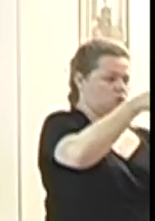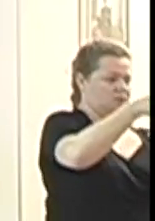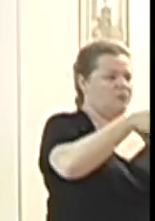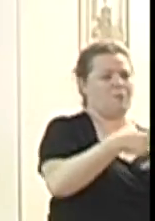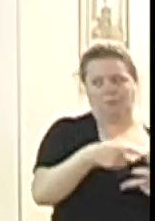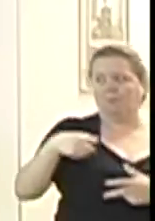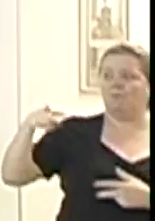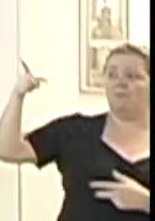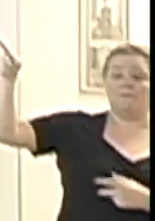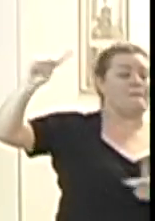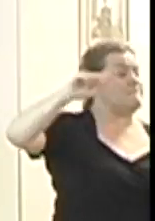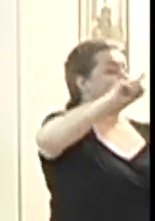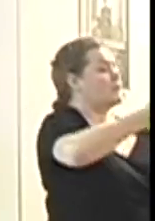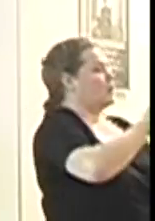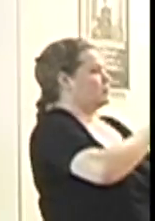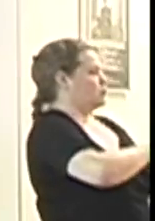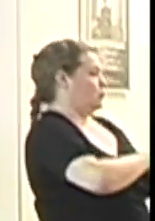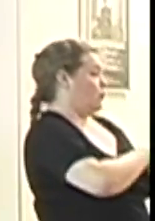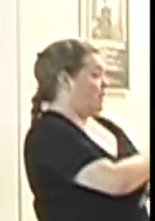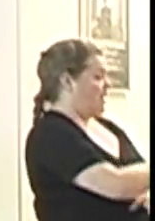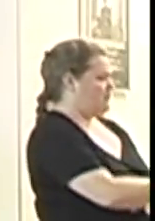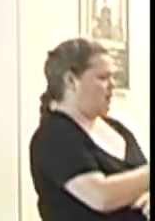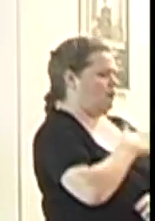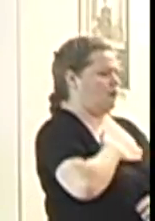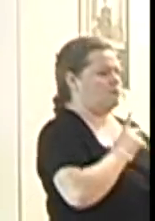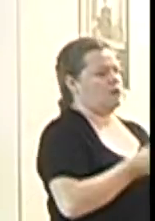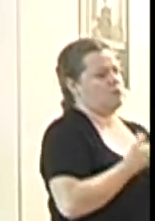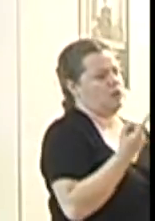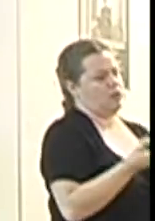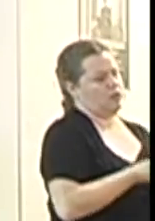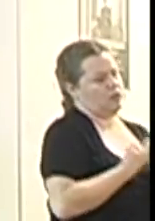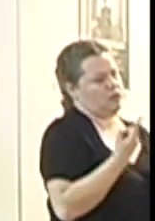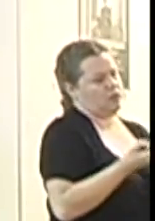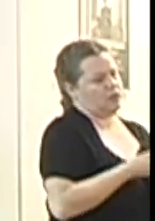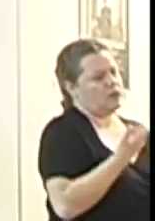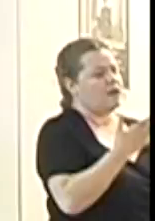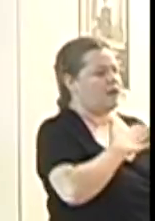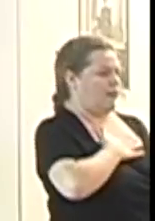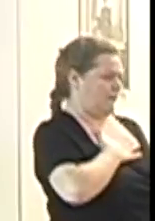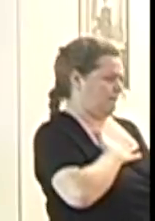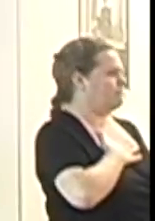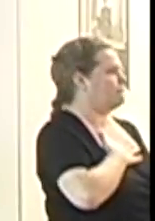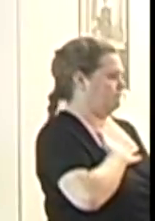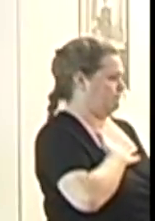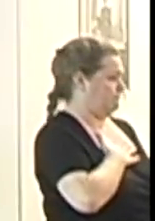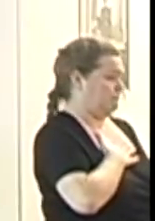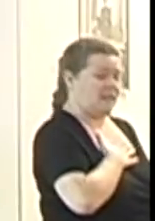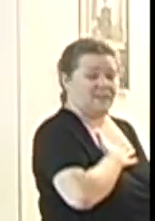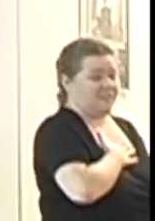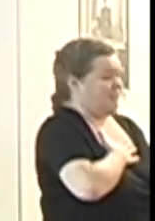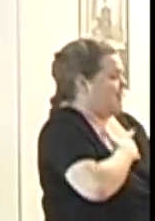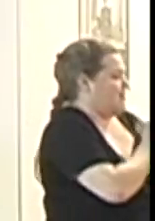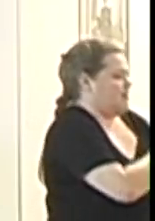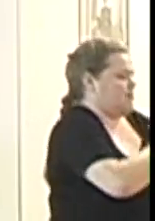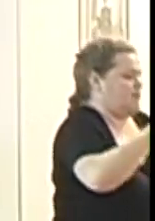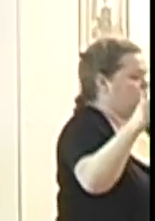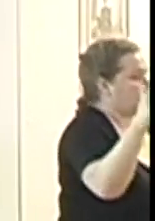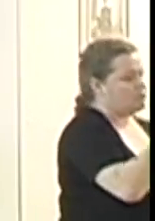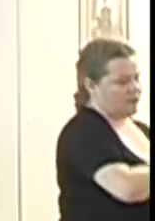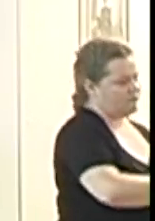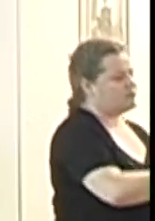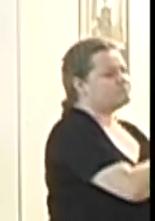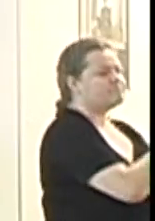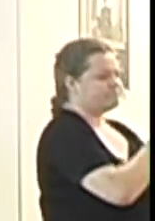one is cyclicity, that across many motor domains, children exhibit repetitive stereotypic